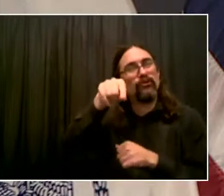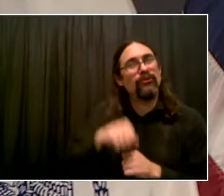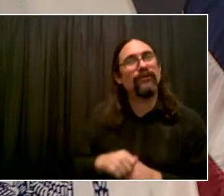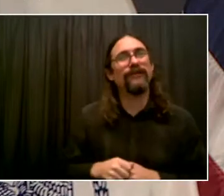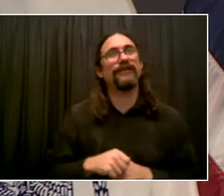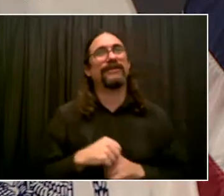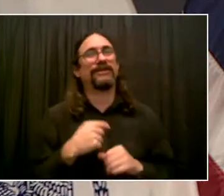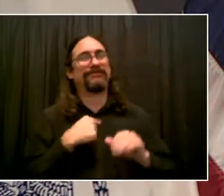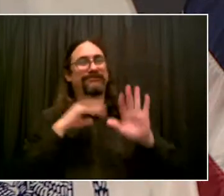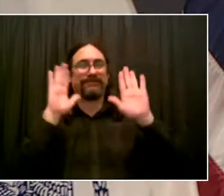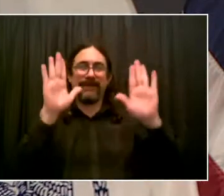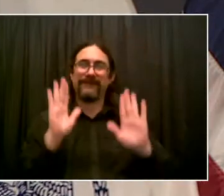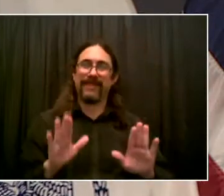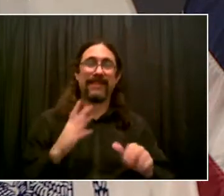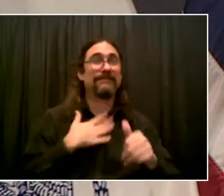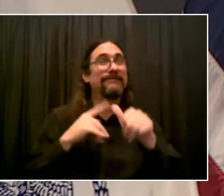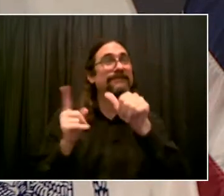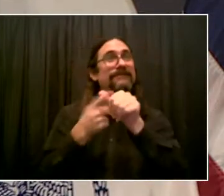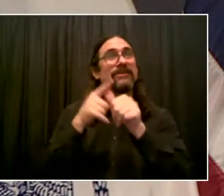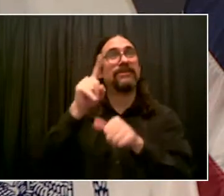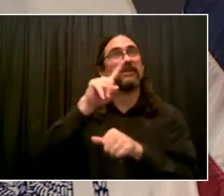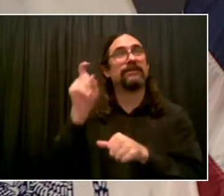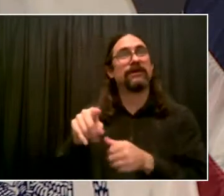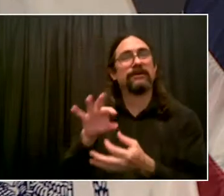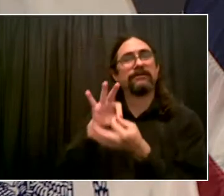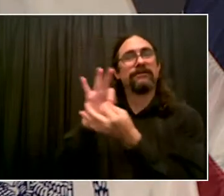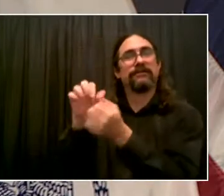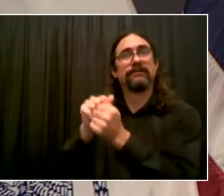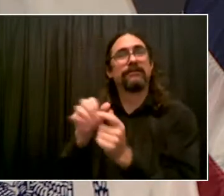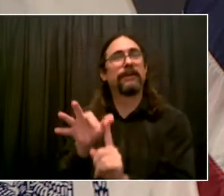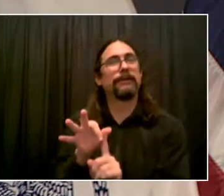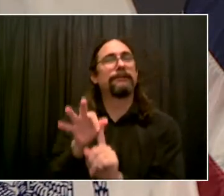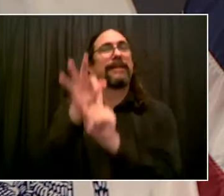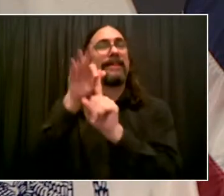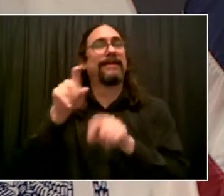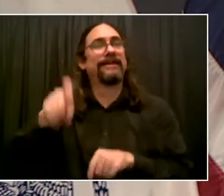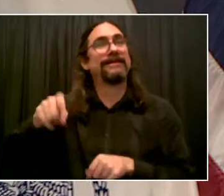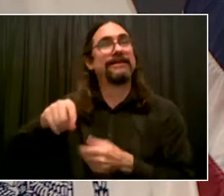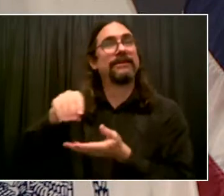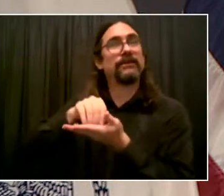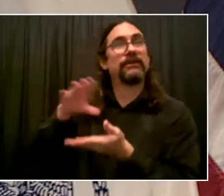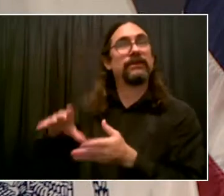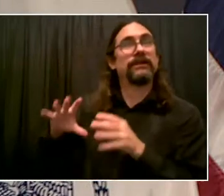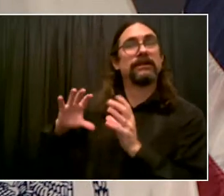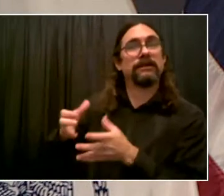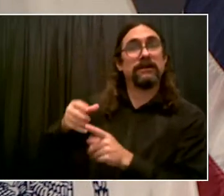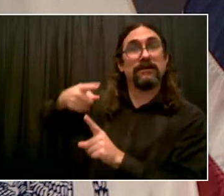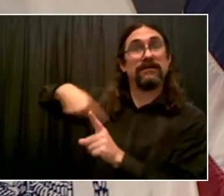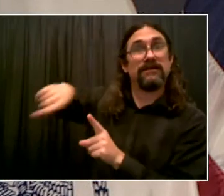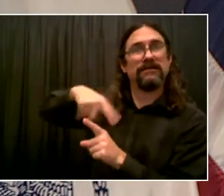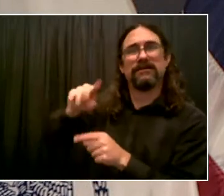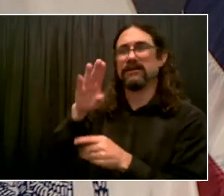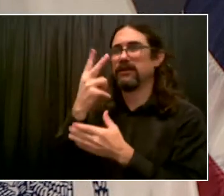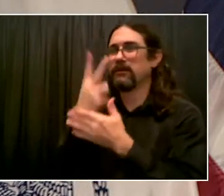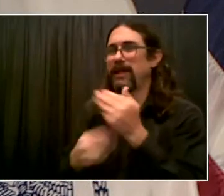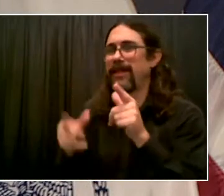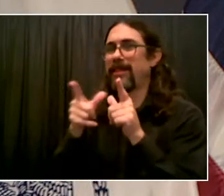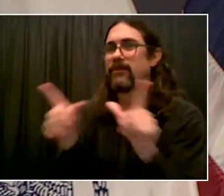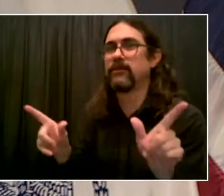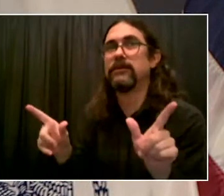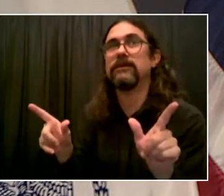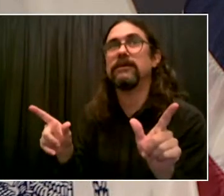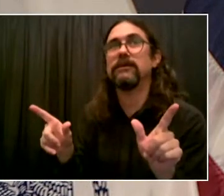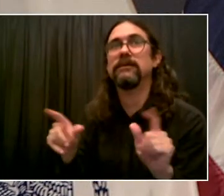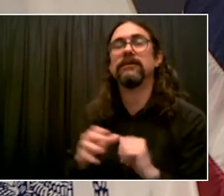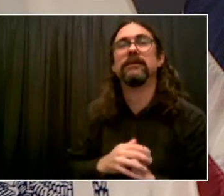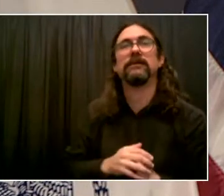require teachers who speak the same languages that their families speak at home. We have a reader whose child is autistic, completely nonverbal,